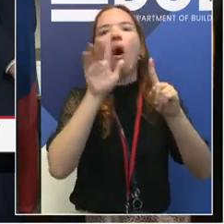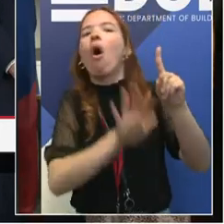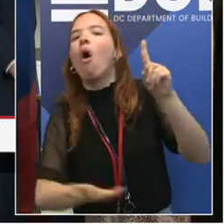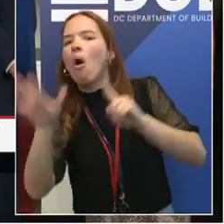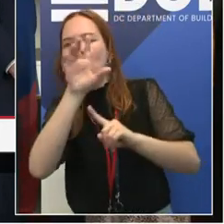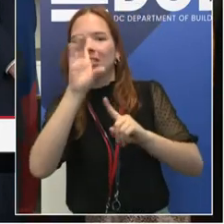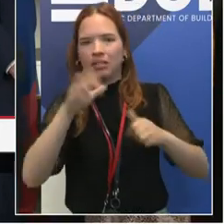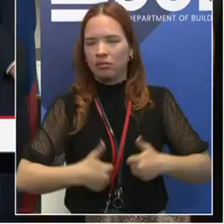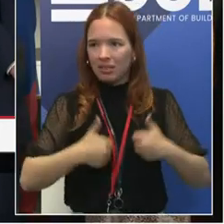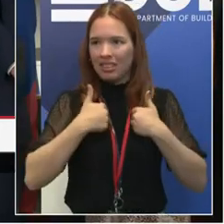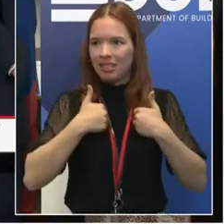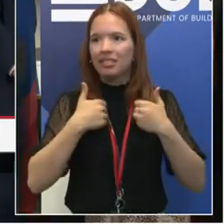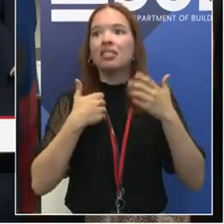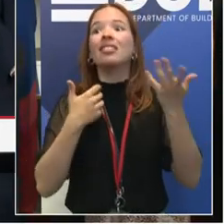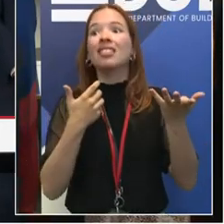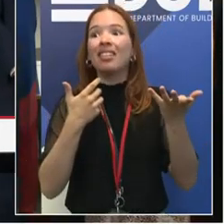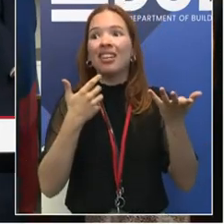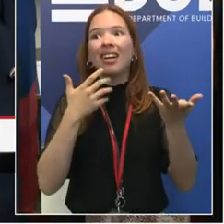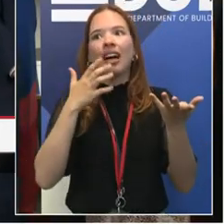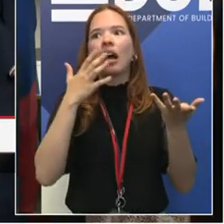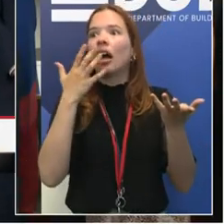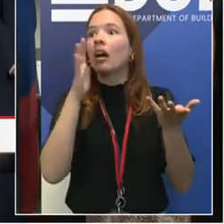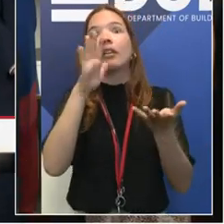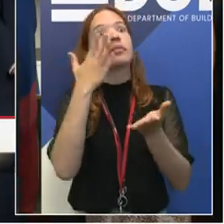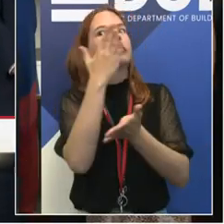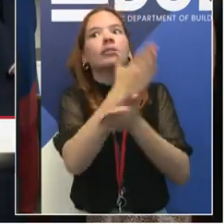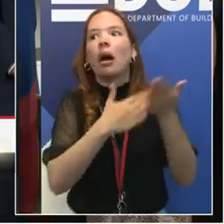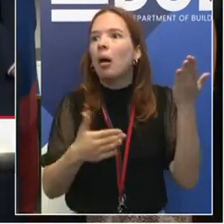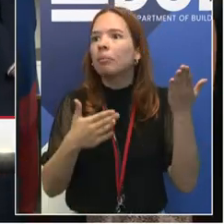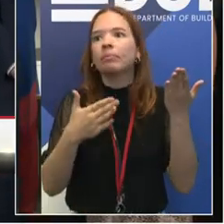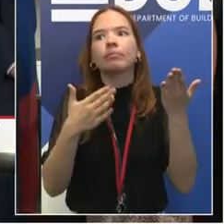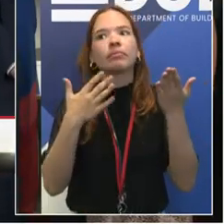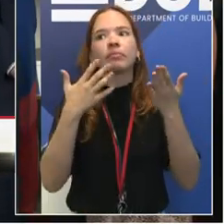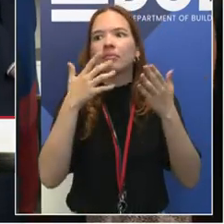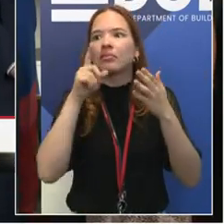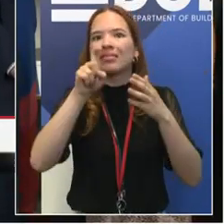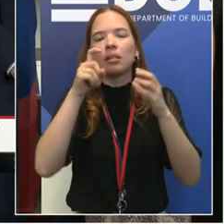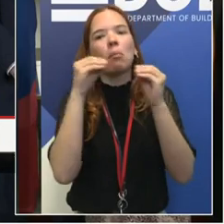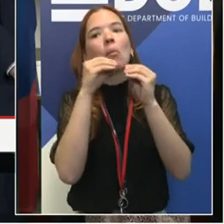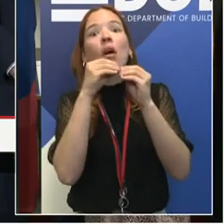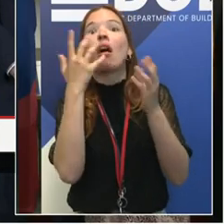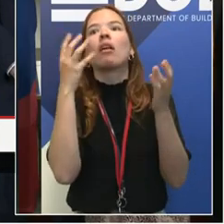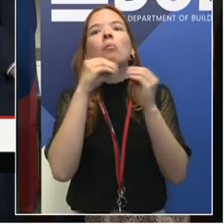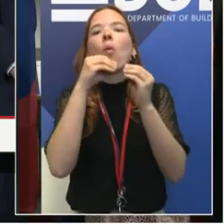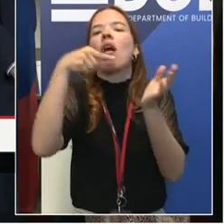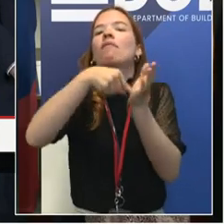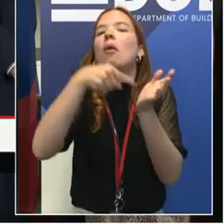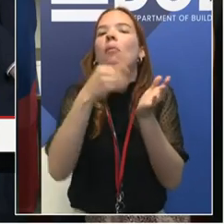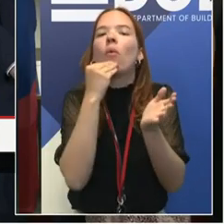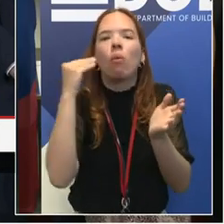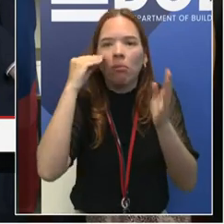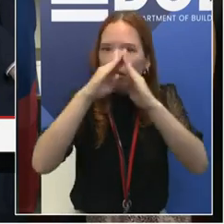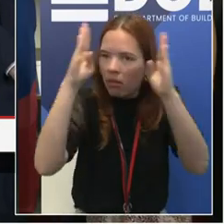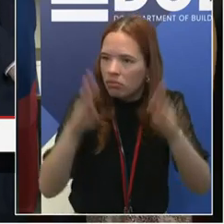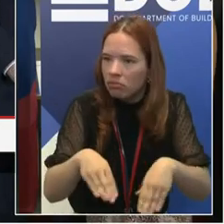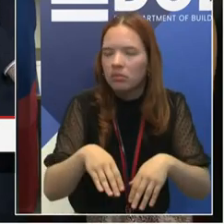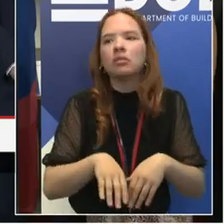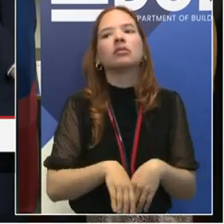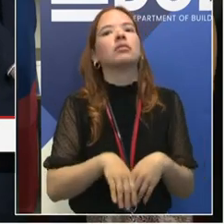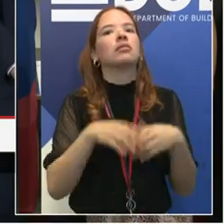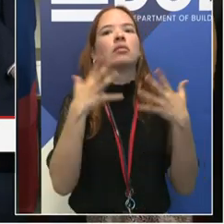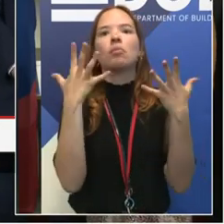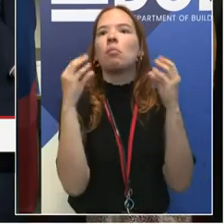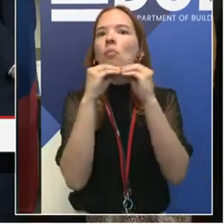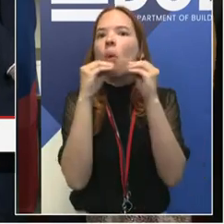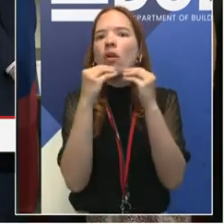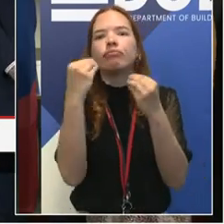cases, they're saying create more housing, especially affordable housing. But they also want grocery, and they want in the